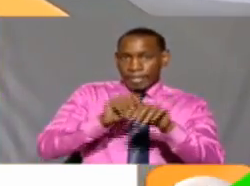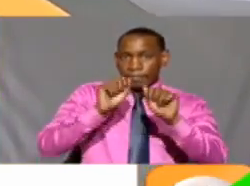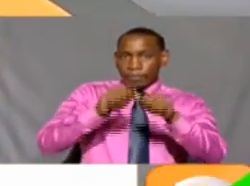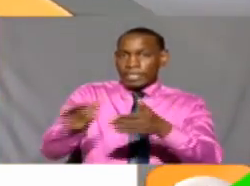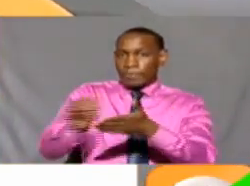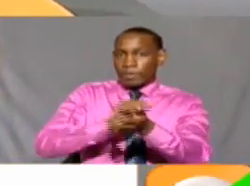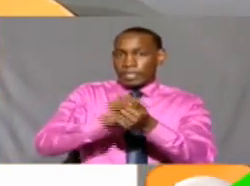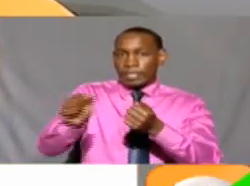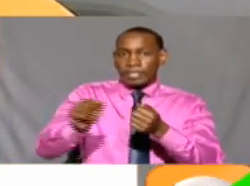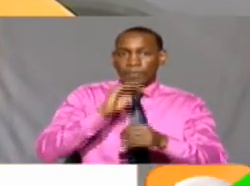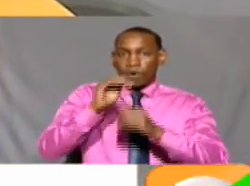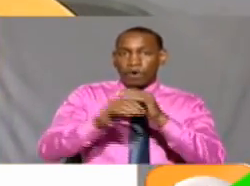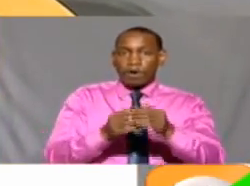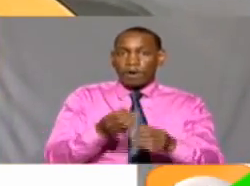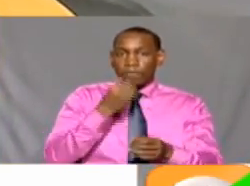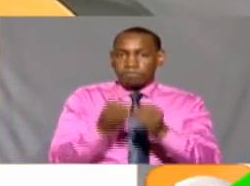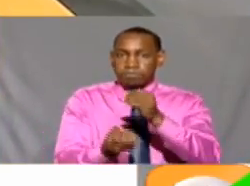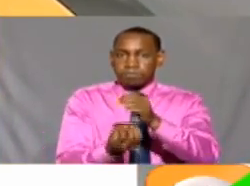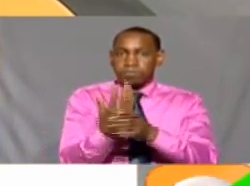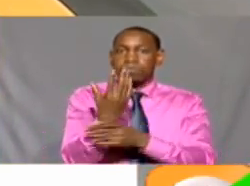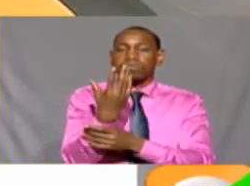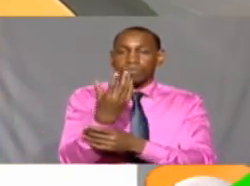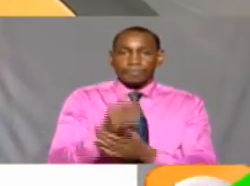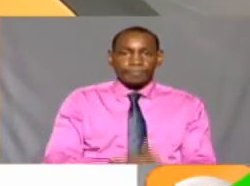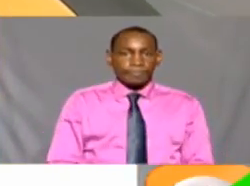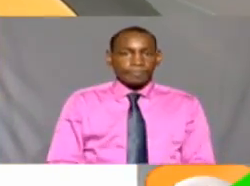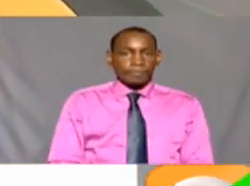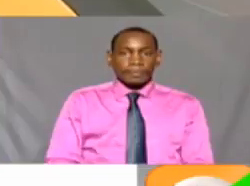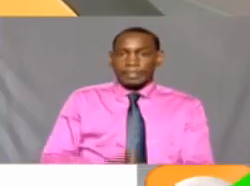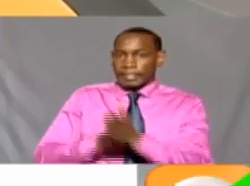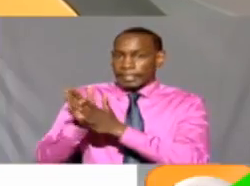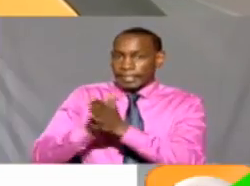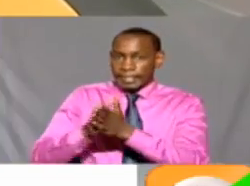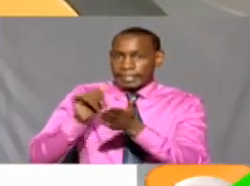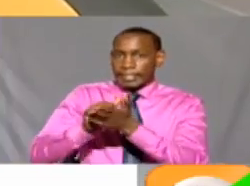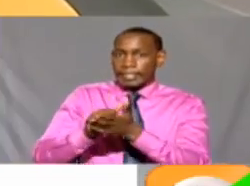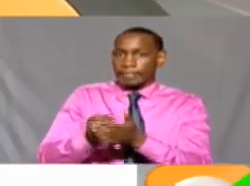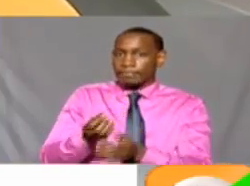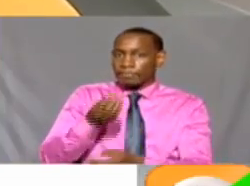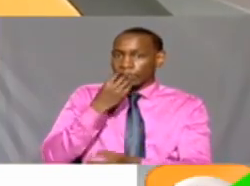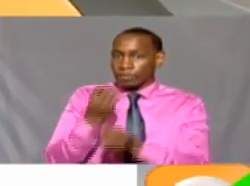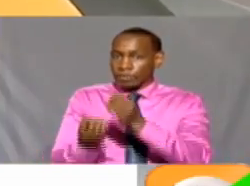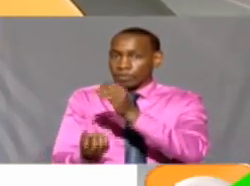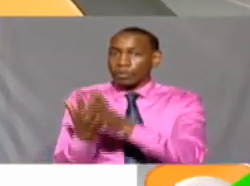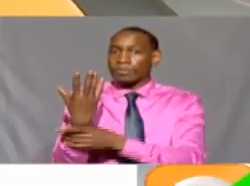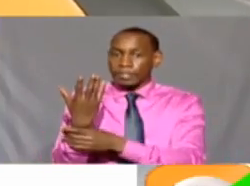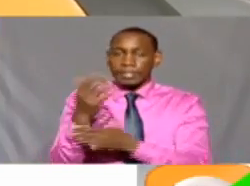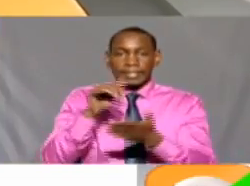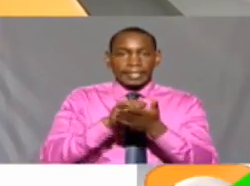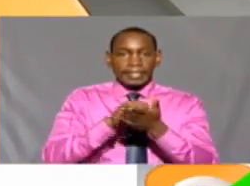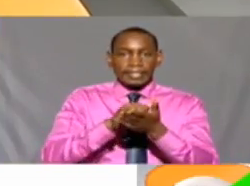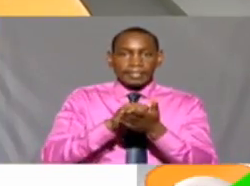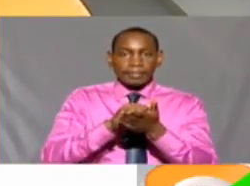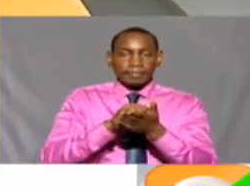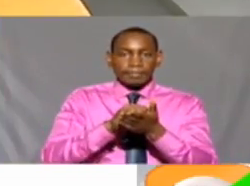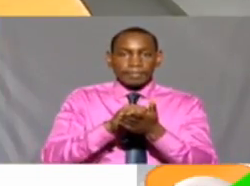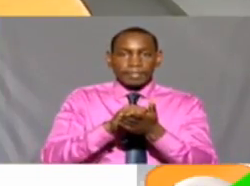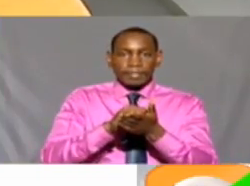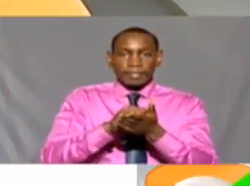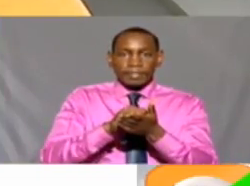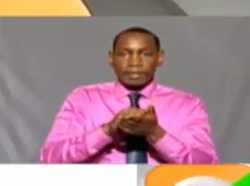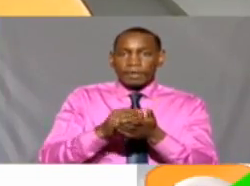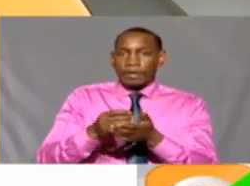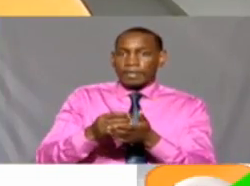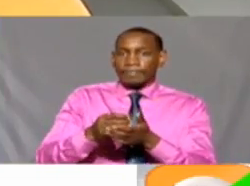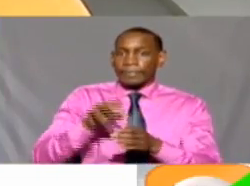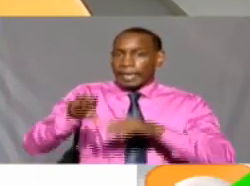away all the forage that has been generated by the... And it's interesting because they're eating fodder as well. Exactly. You know, which then talks about like food for